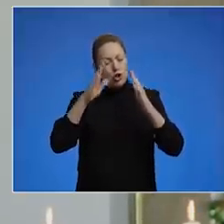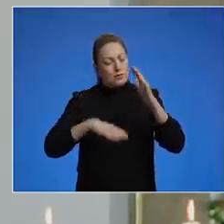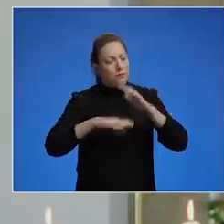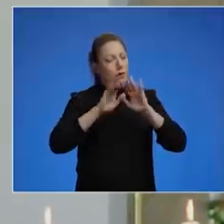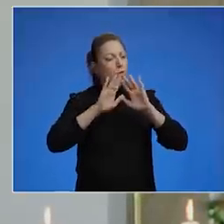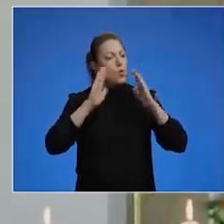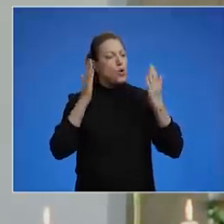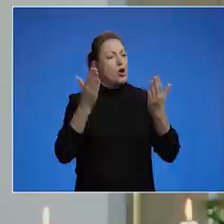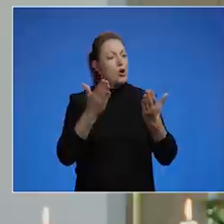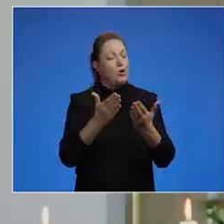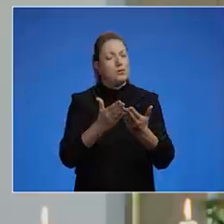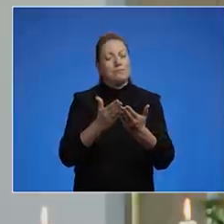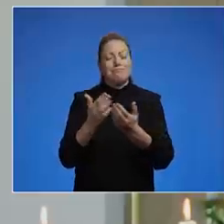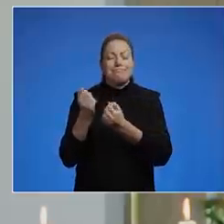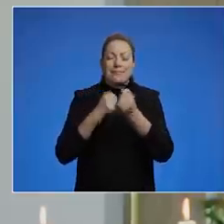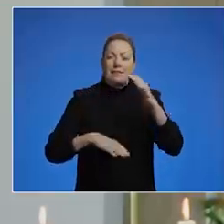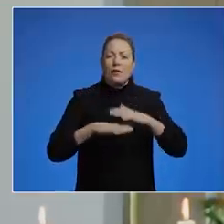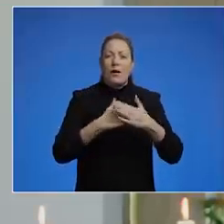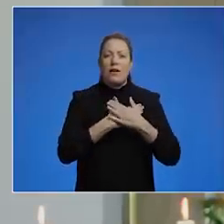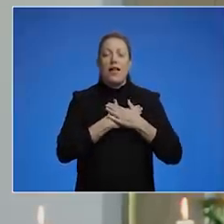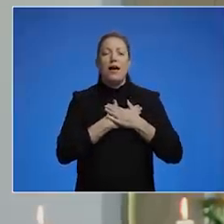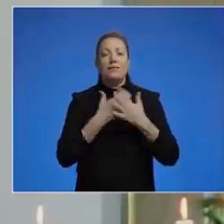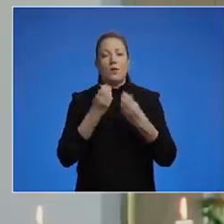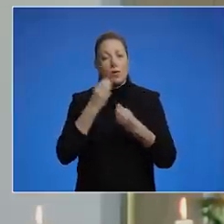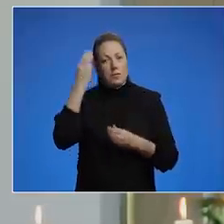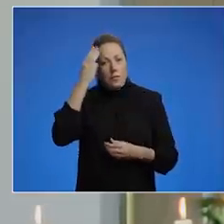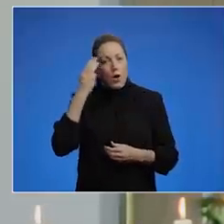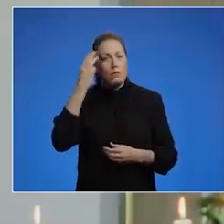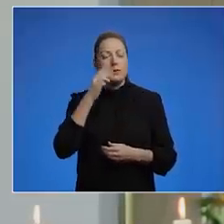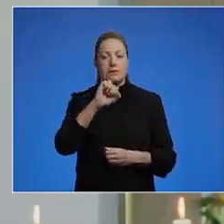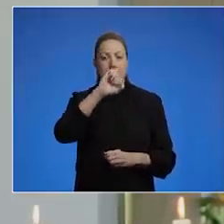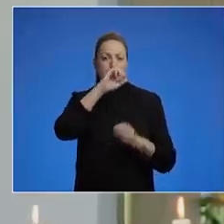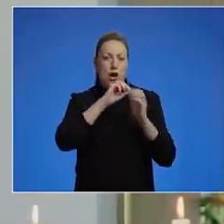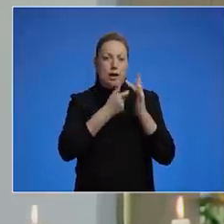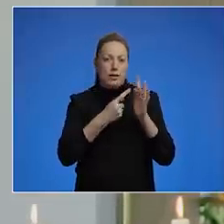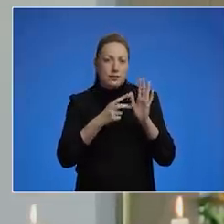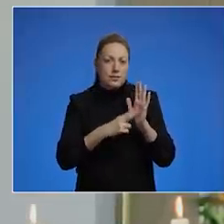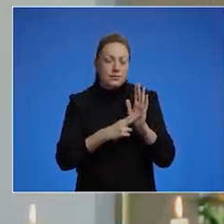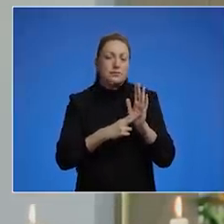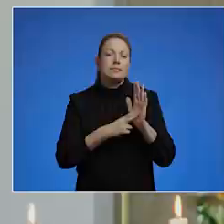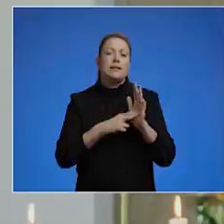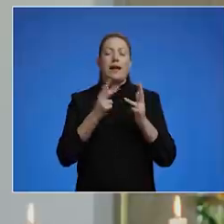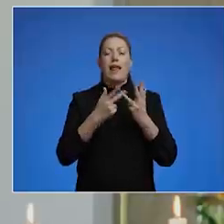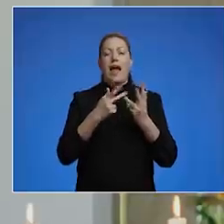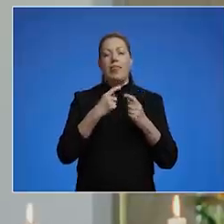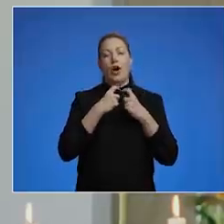the world, and bring her to the fullness of charity, together with Francis, our Pope, Brian, our Bishop, and all the